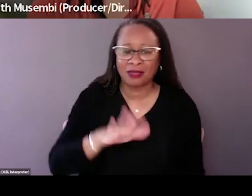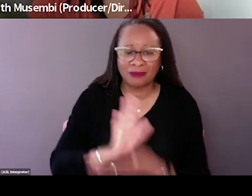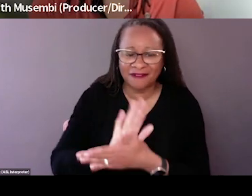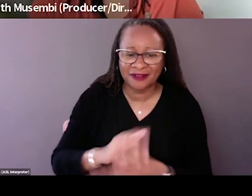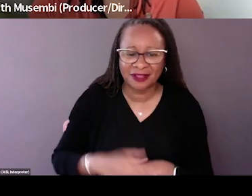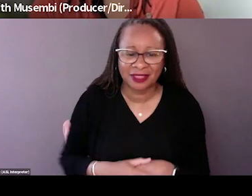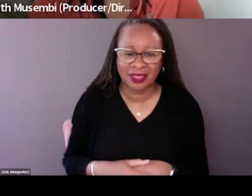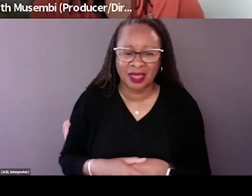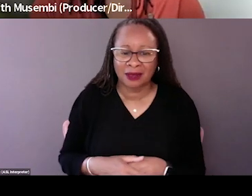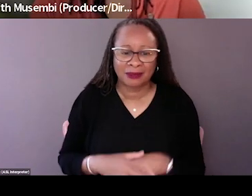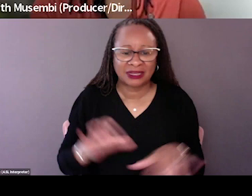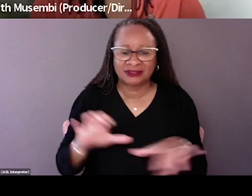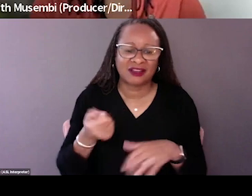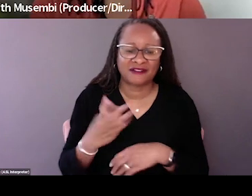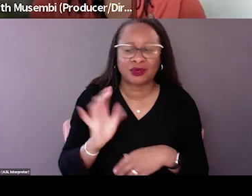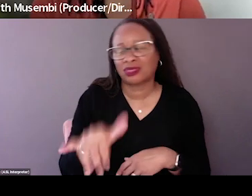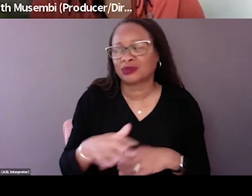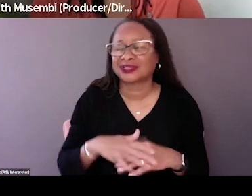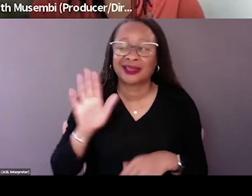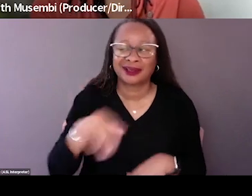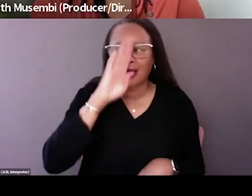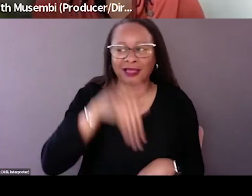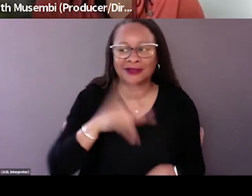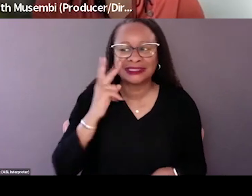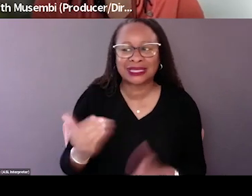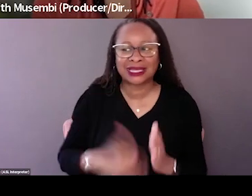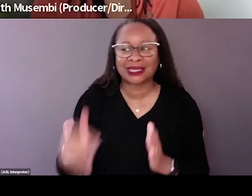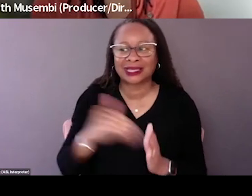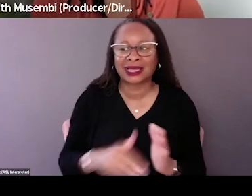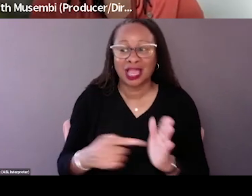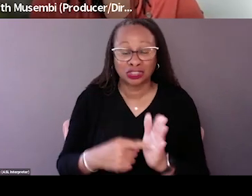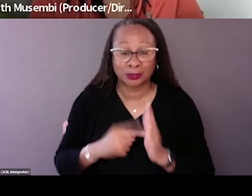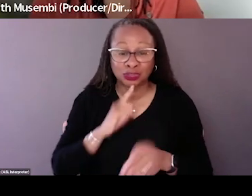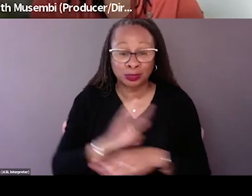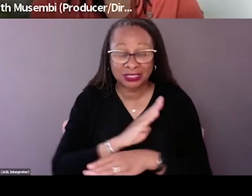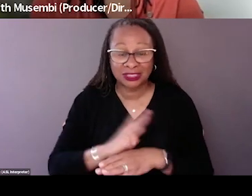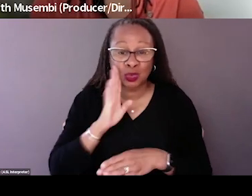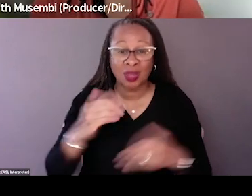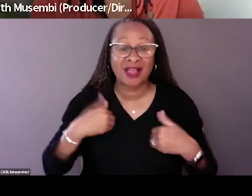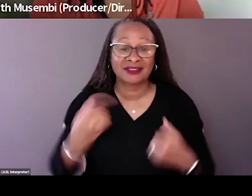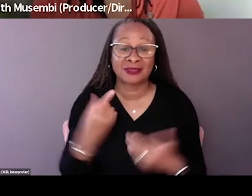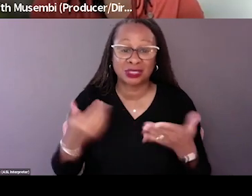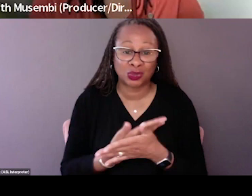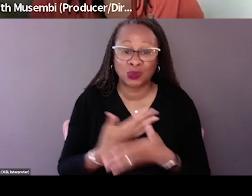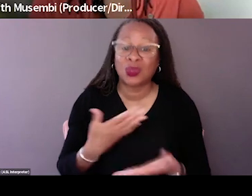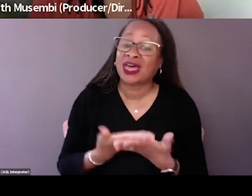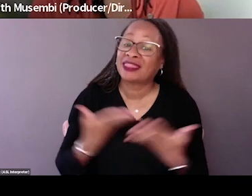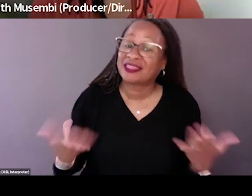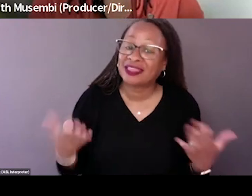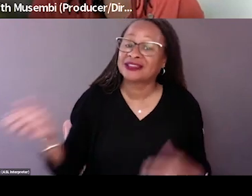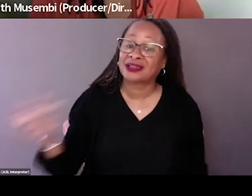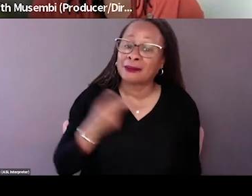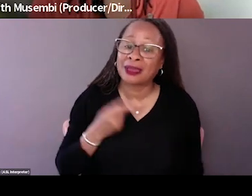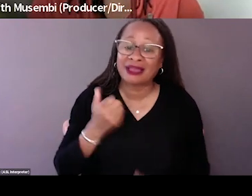a few, and I was like, okay, you know, show me that you're going to actually have something new. And the stuff that the team had every